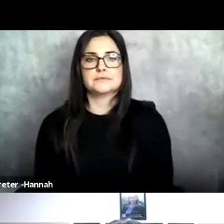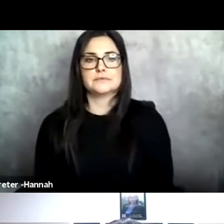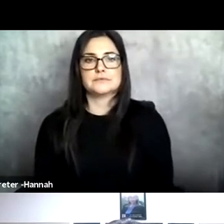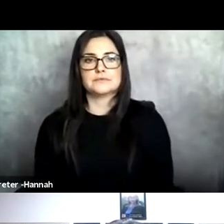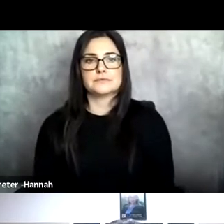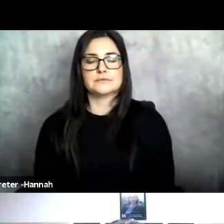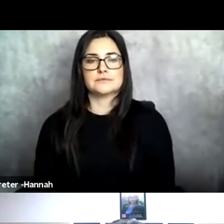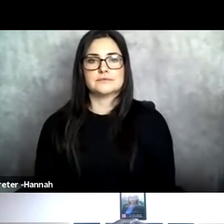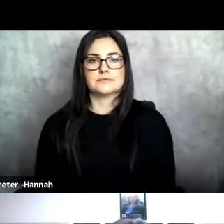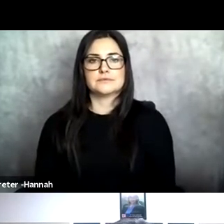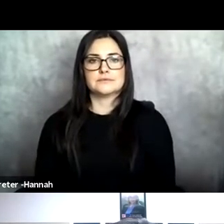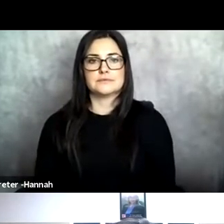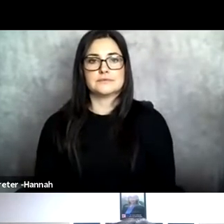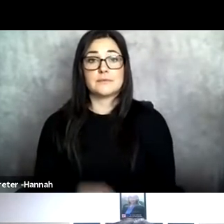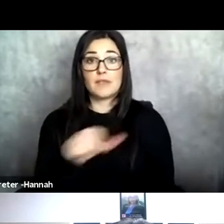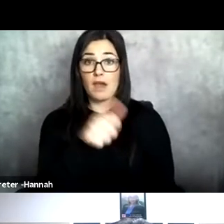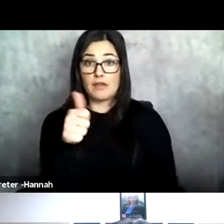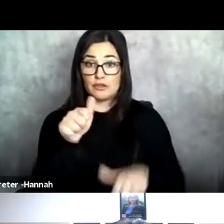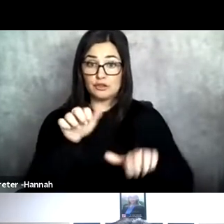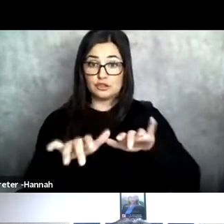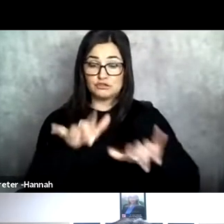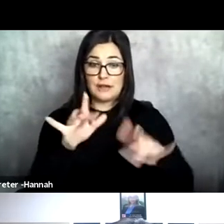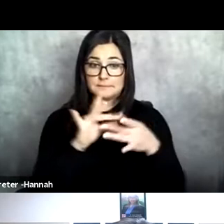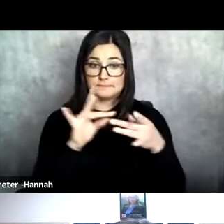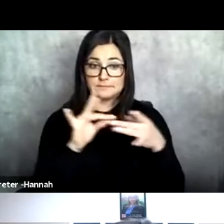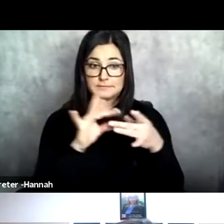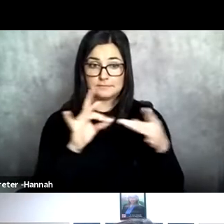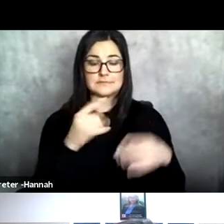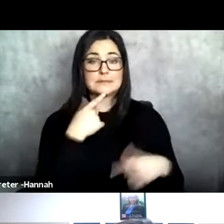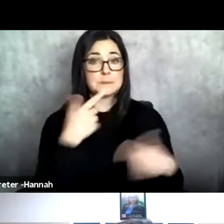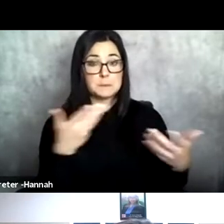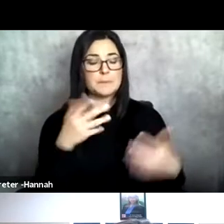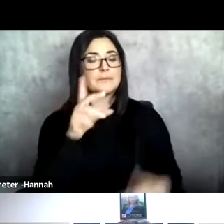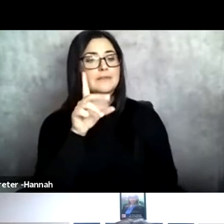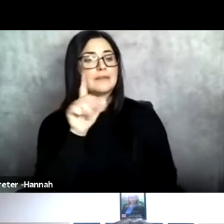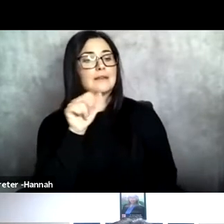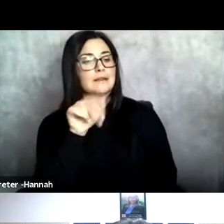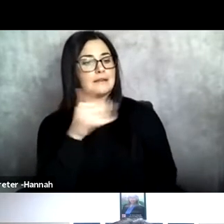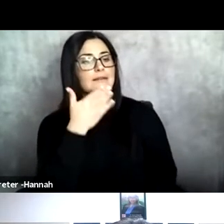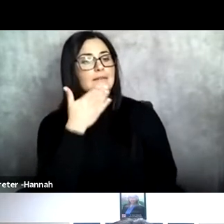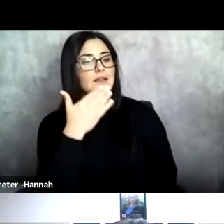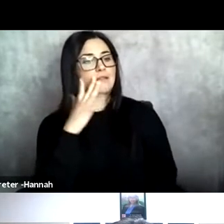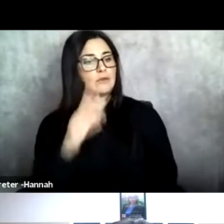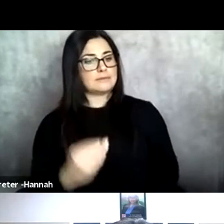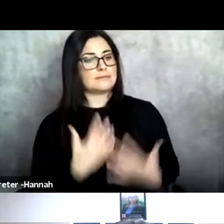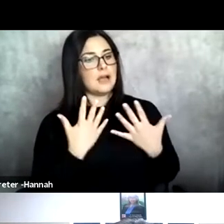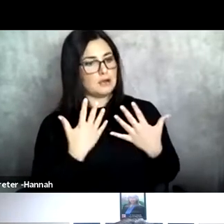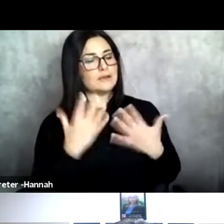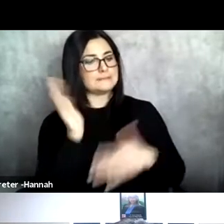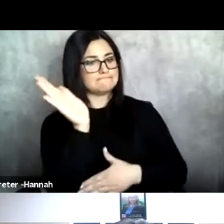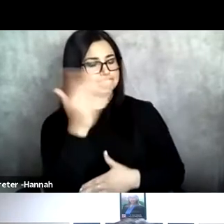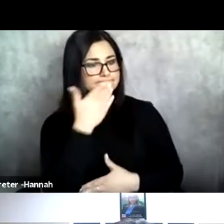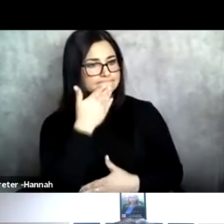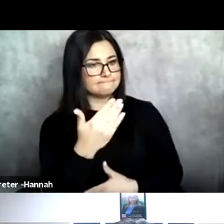Okay, so we have another post in the chat from Tim Woods. Danny, thank you so very much for the inspiring keynote and this session. In